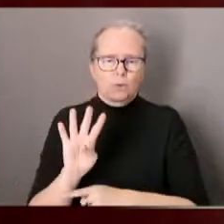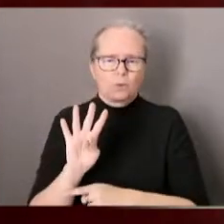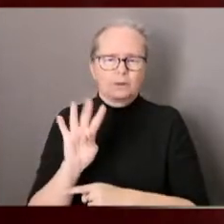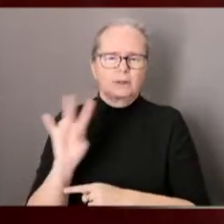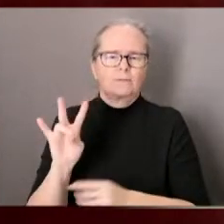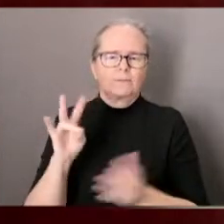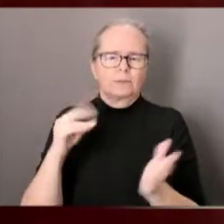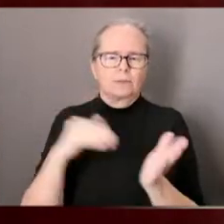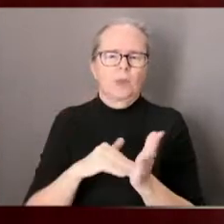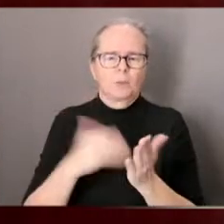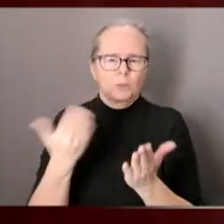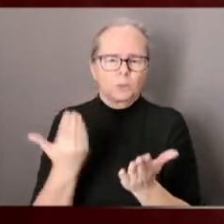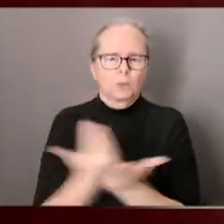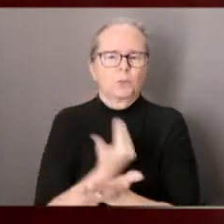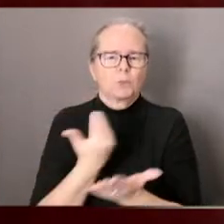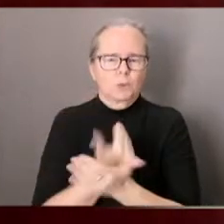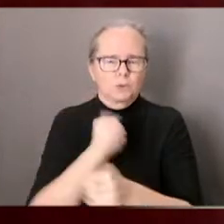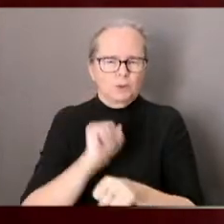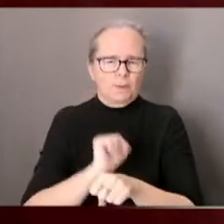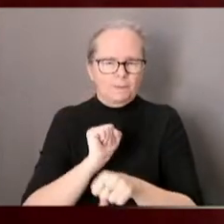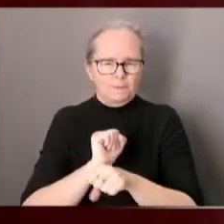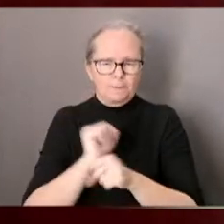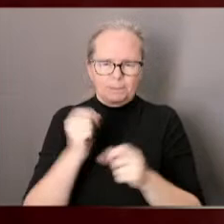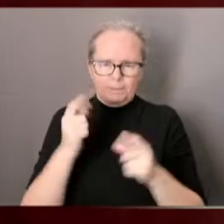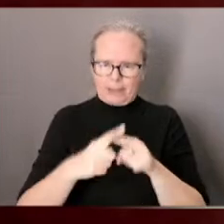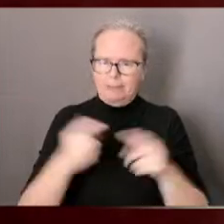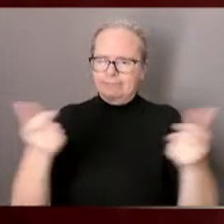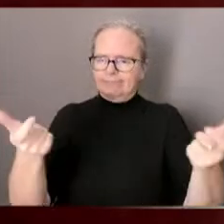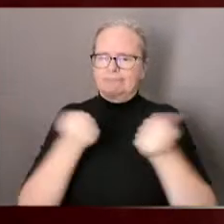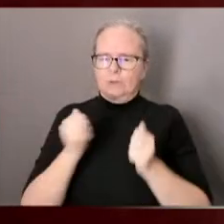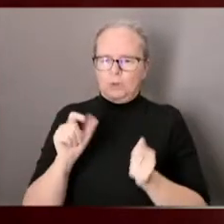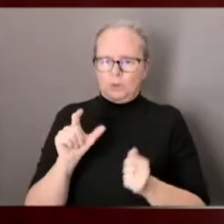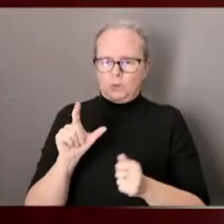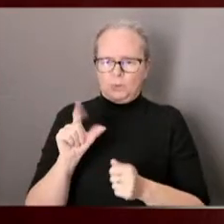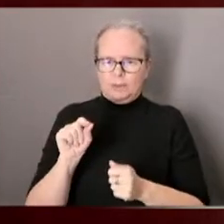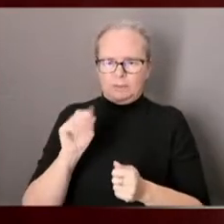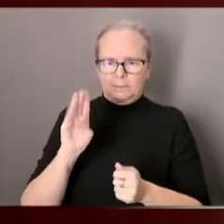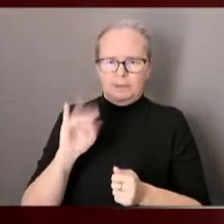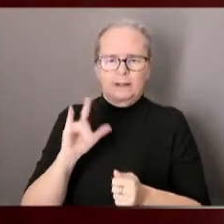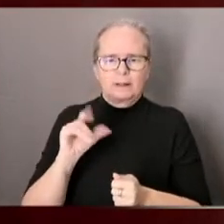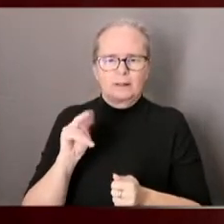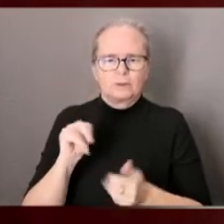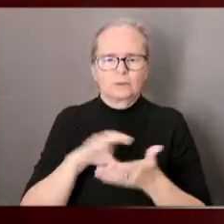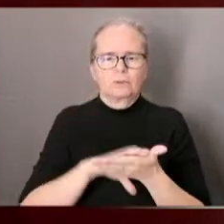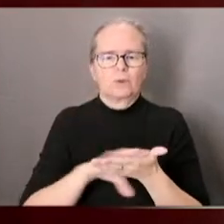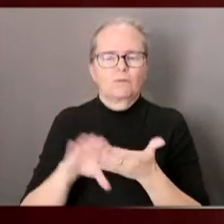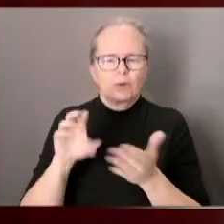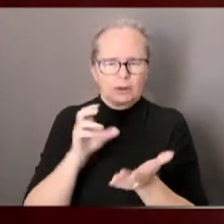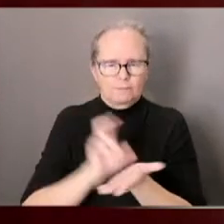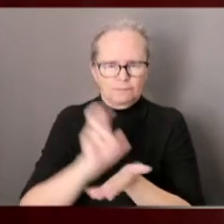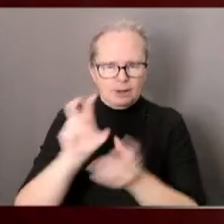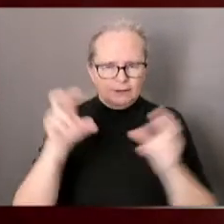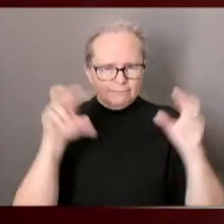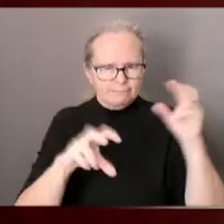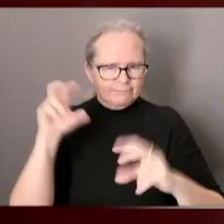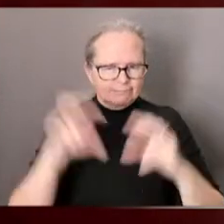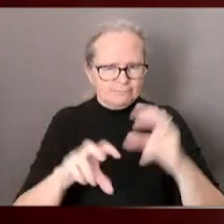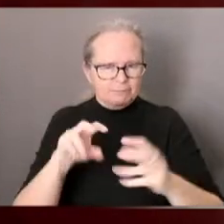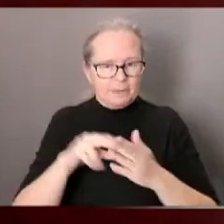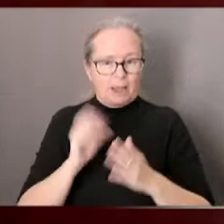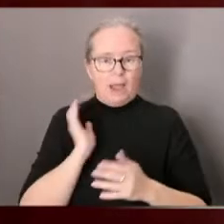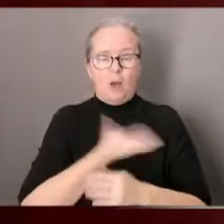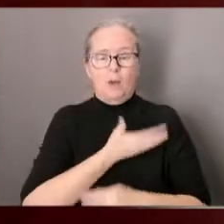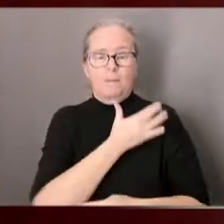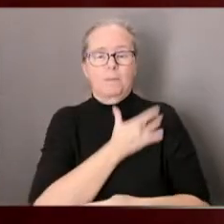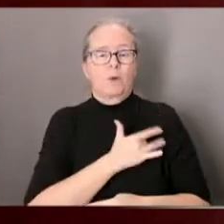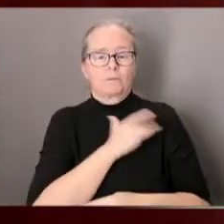includes the introduction of a new Alberta's future tax credit which will position our great Province as a destination of choice for new and emerging sectors